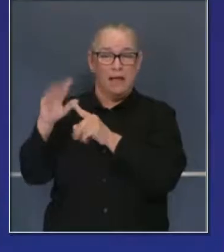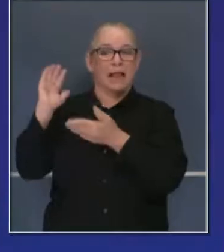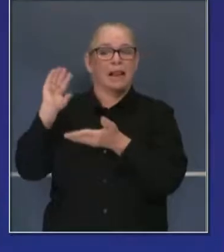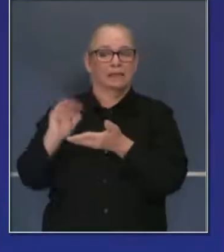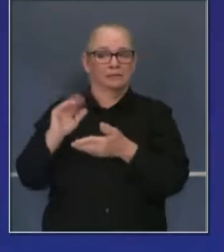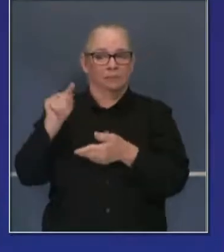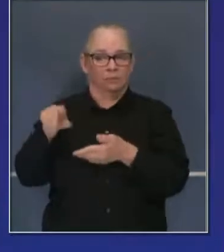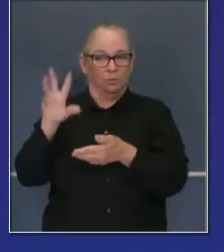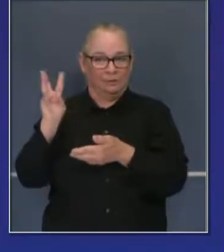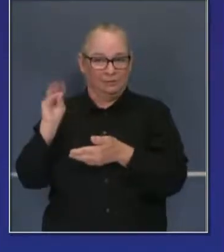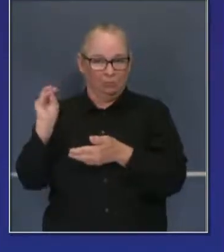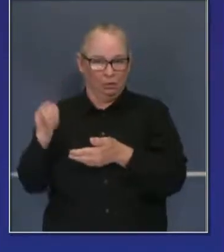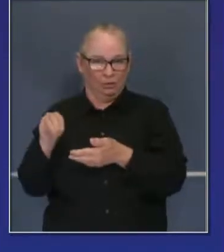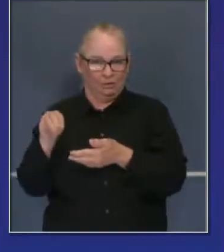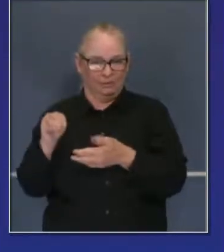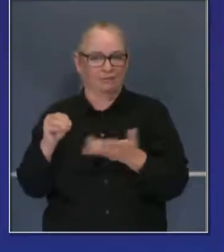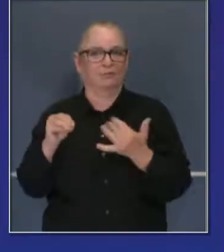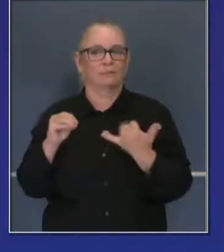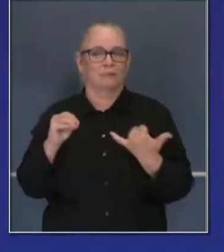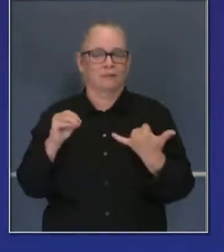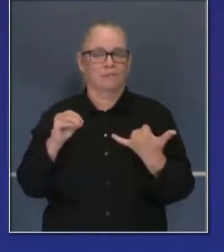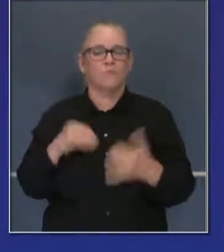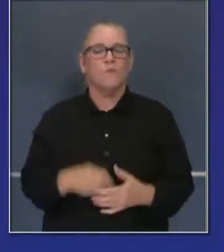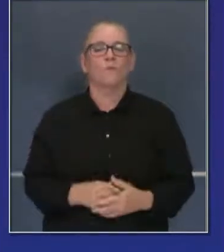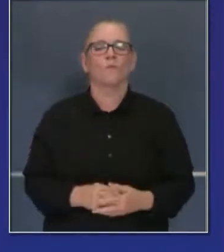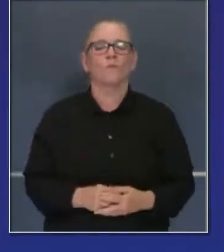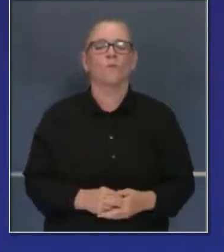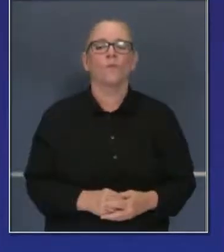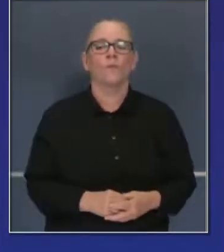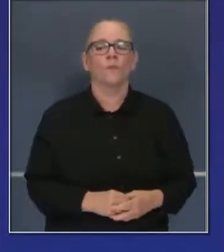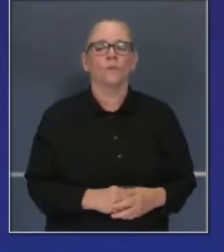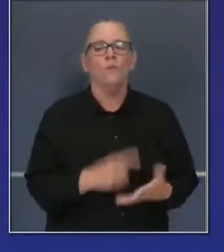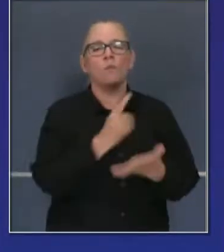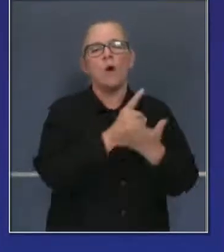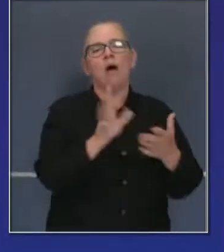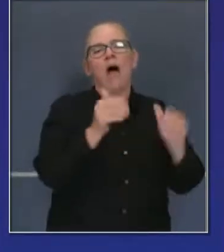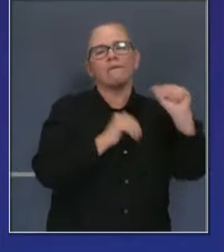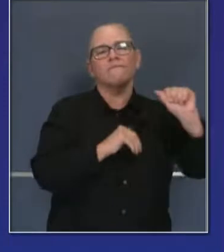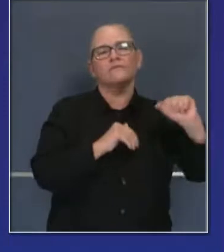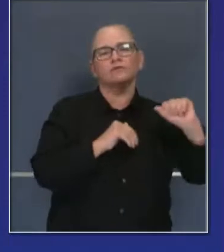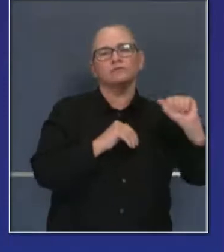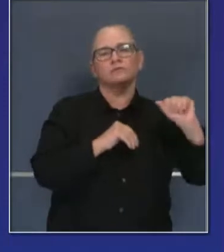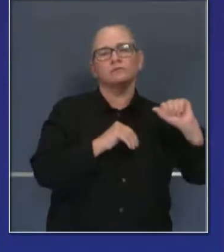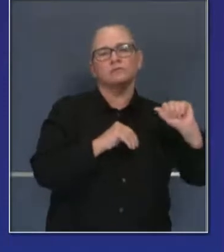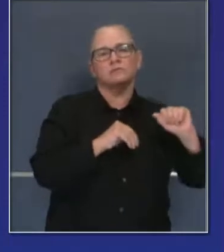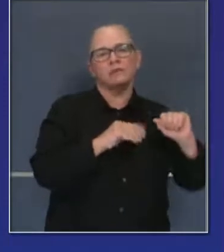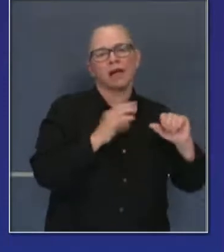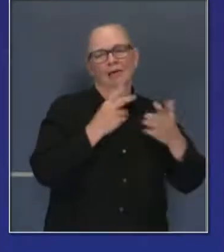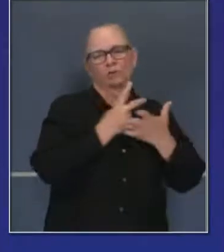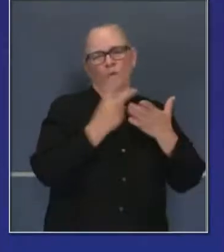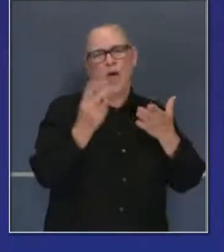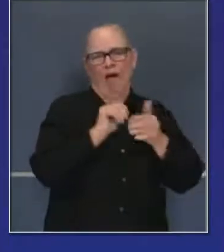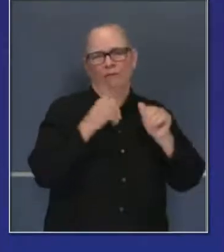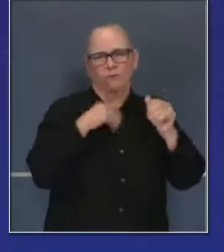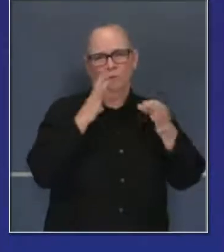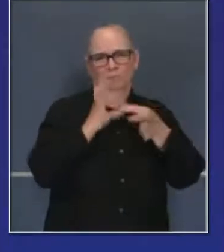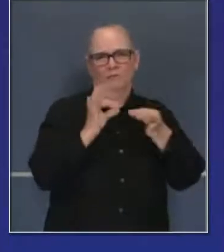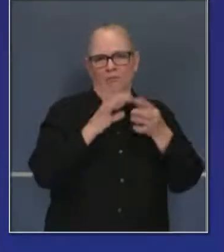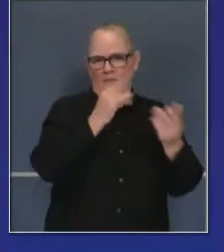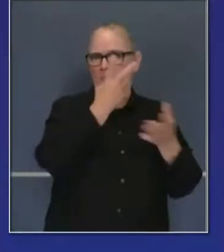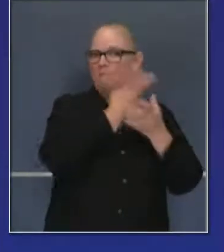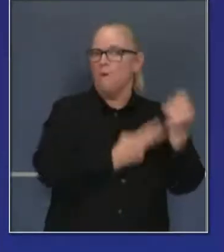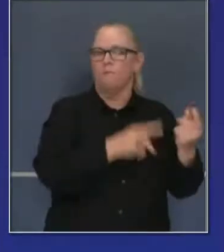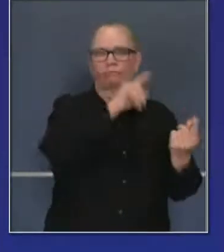3.6% statewide, both on the 7-day average and the 14-day average. We continue to see